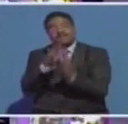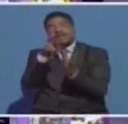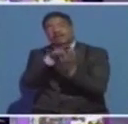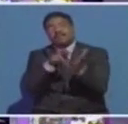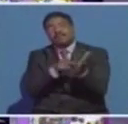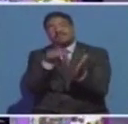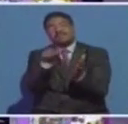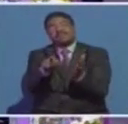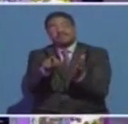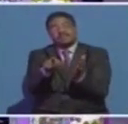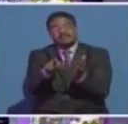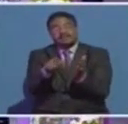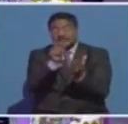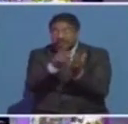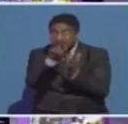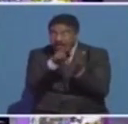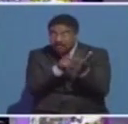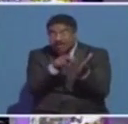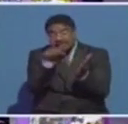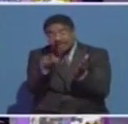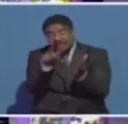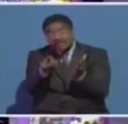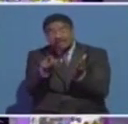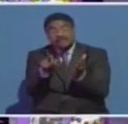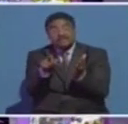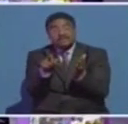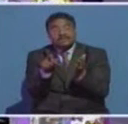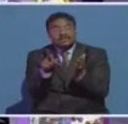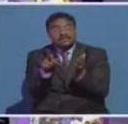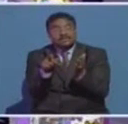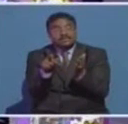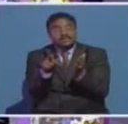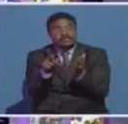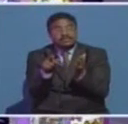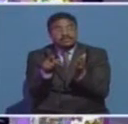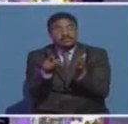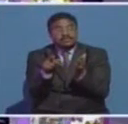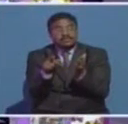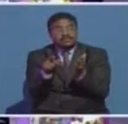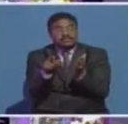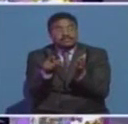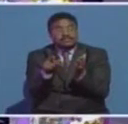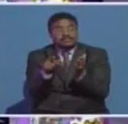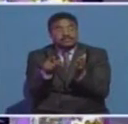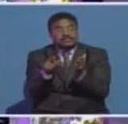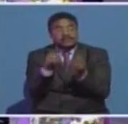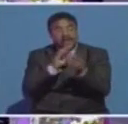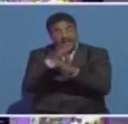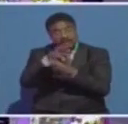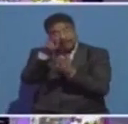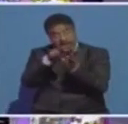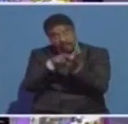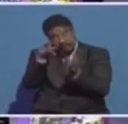that report lists all the things that are supposed to be done, the things that are required. And that report is then passed on to the